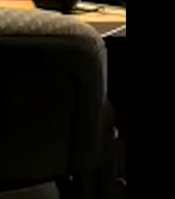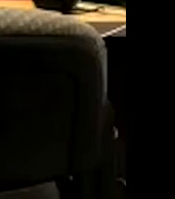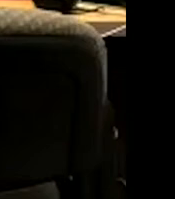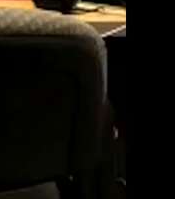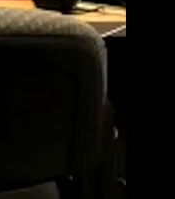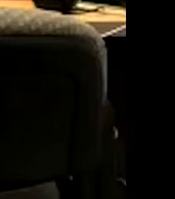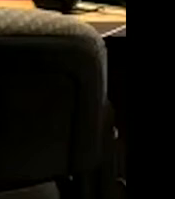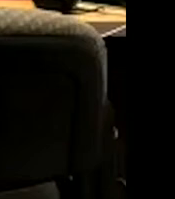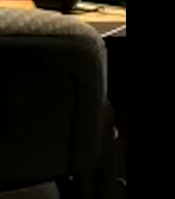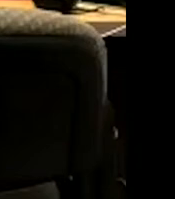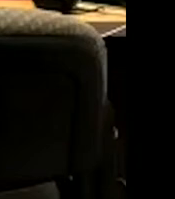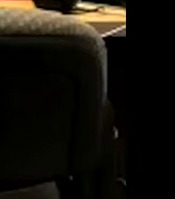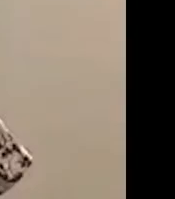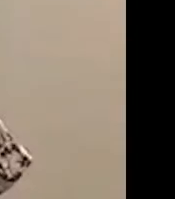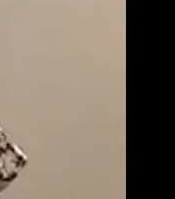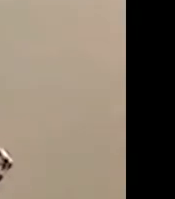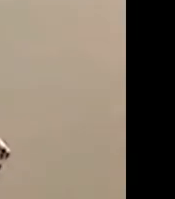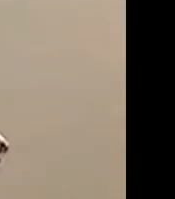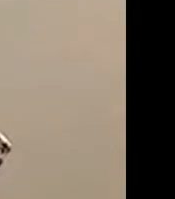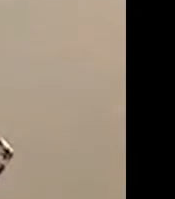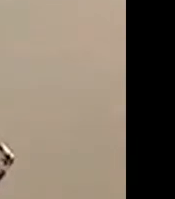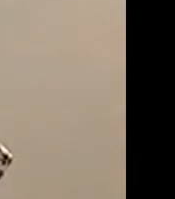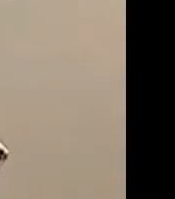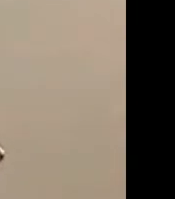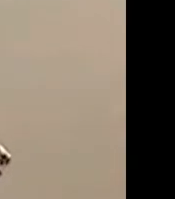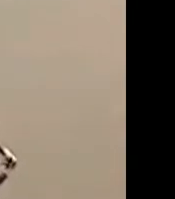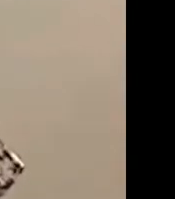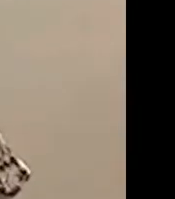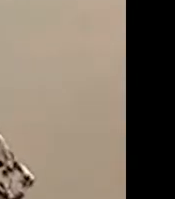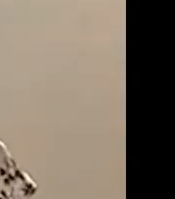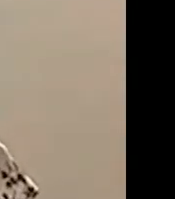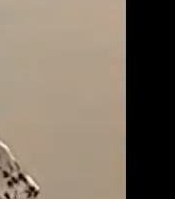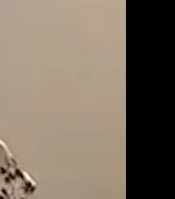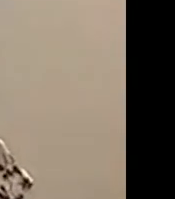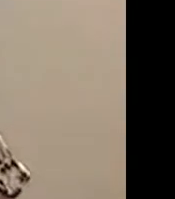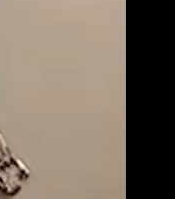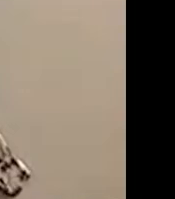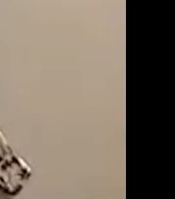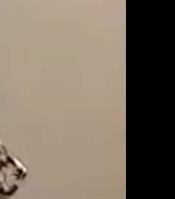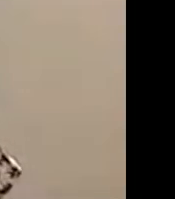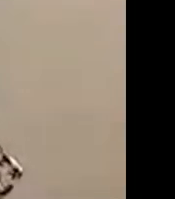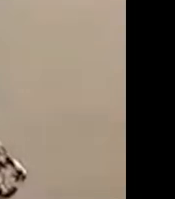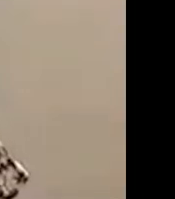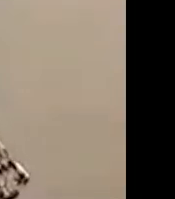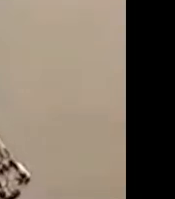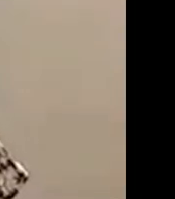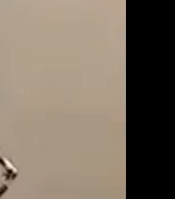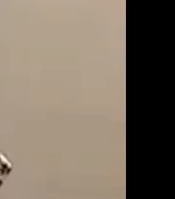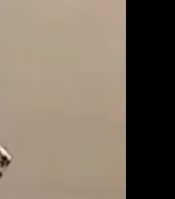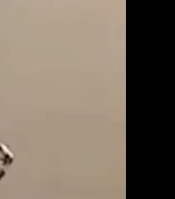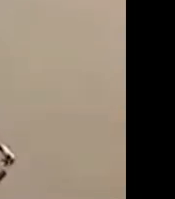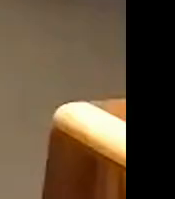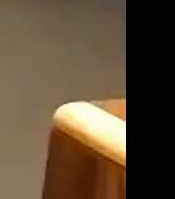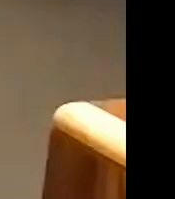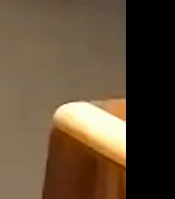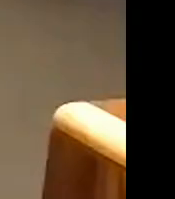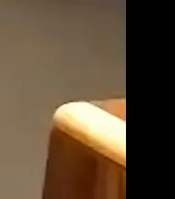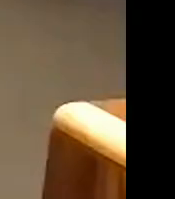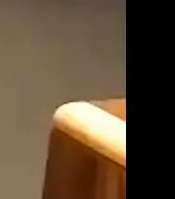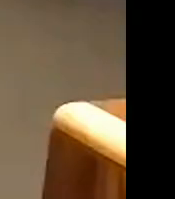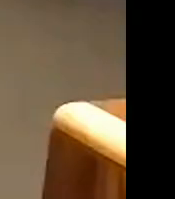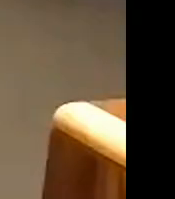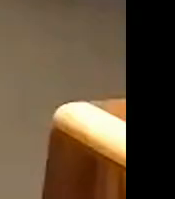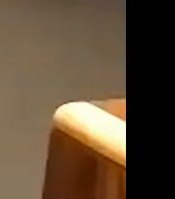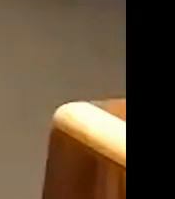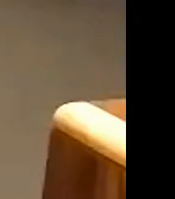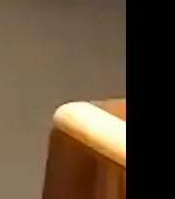here at Cuesta College. Hi, everyone. I'm Jasmine Lopez, and I'm the Bilingual Academic Success Coach. Hi, my name